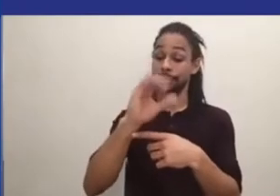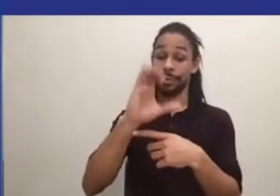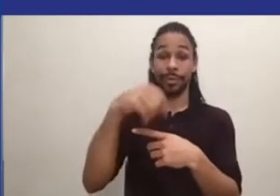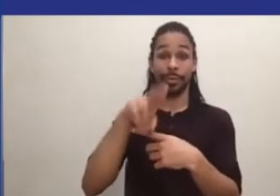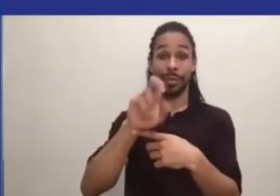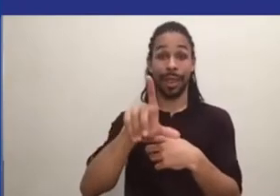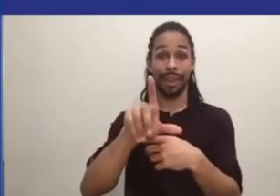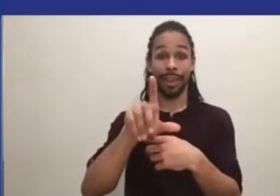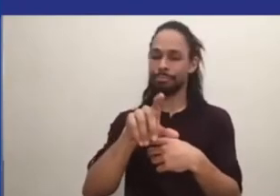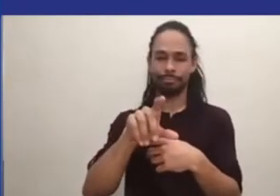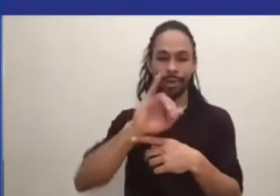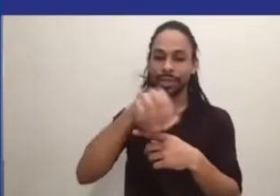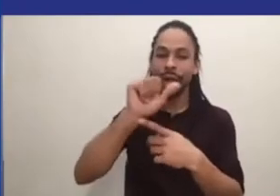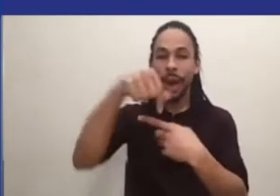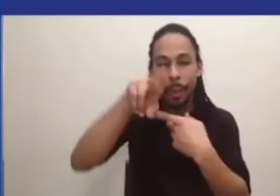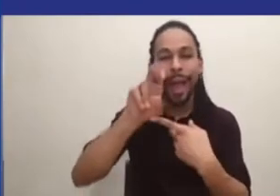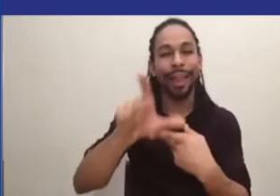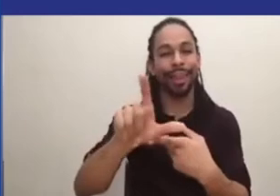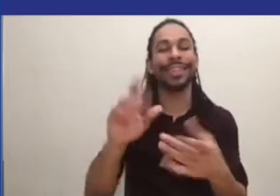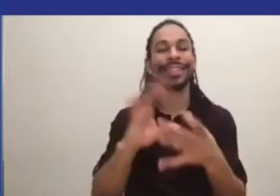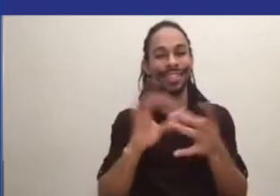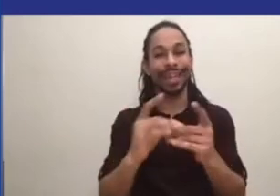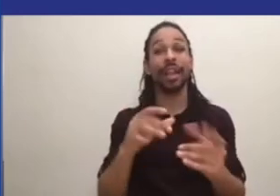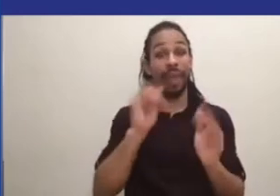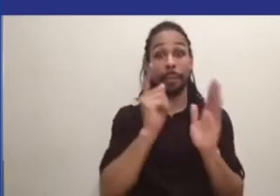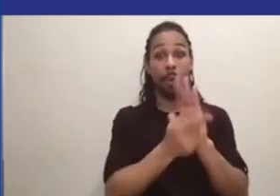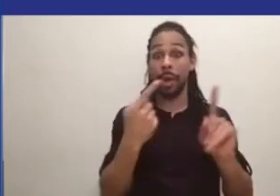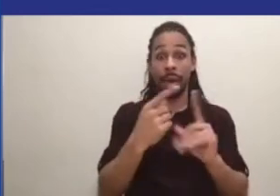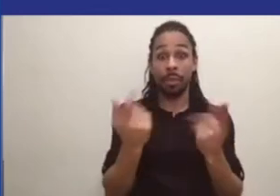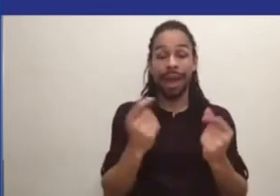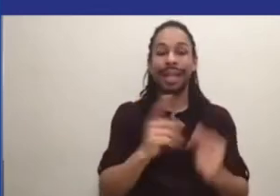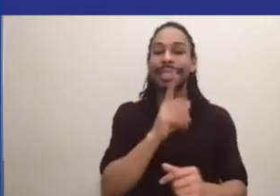that moment was single ladies, right?